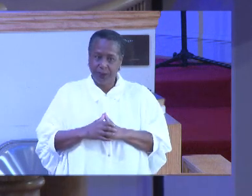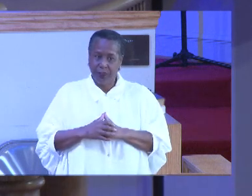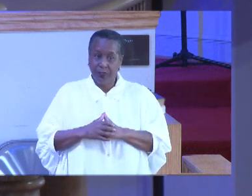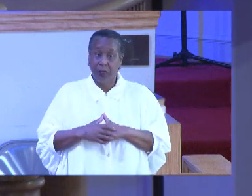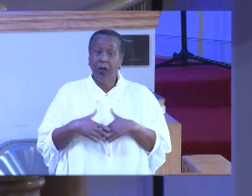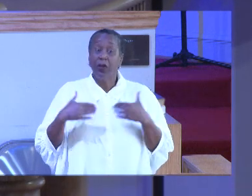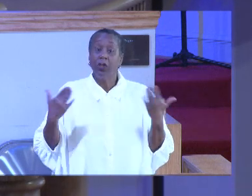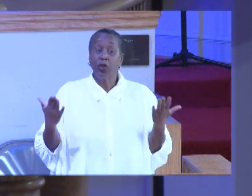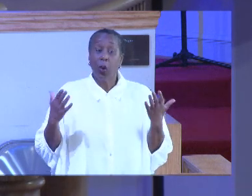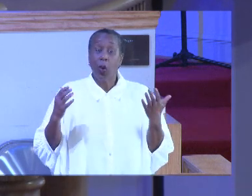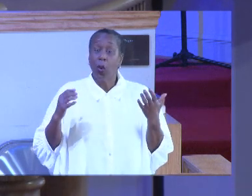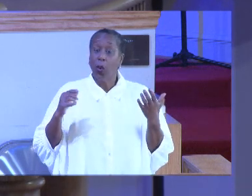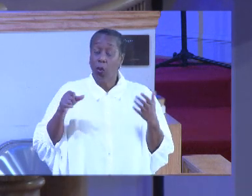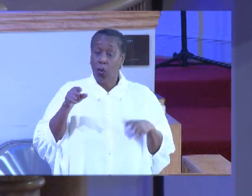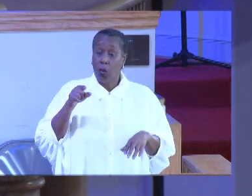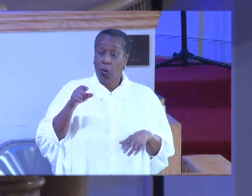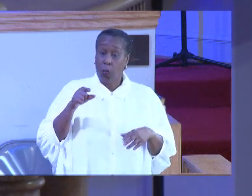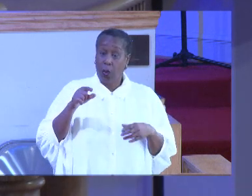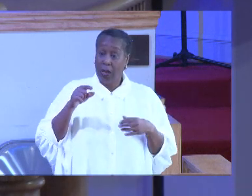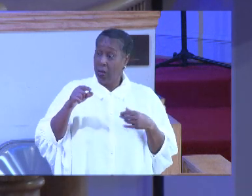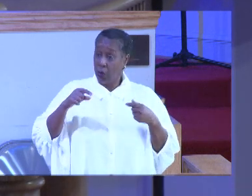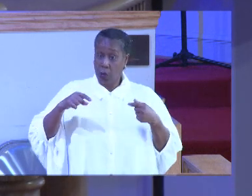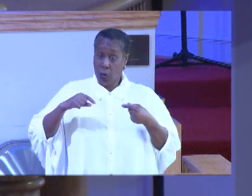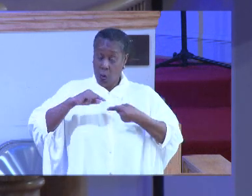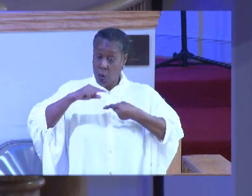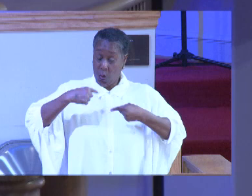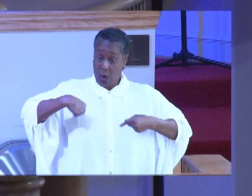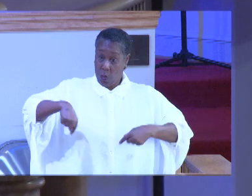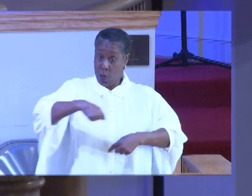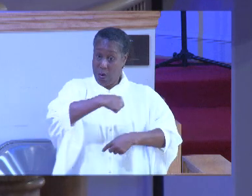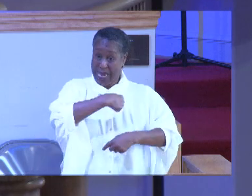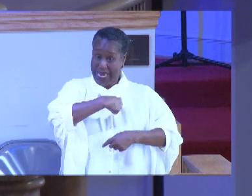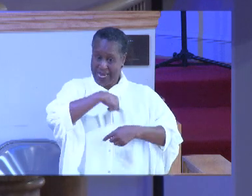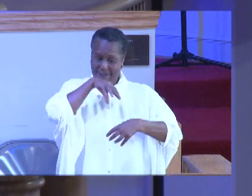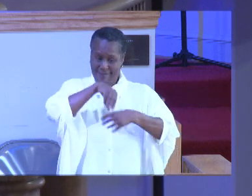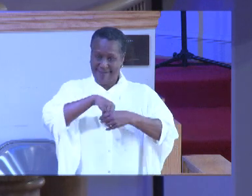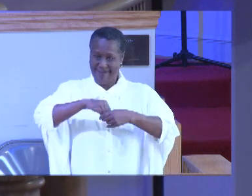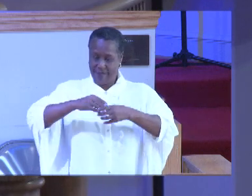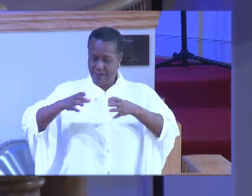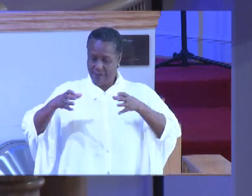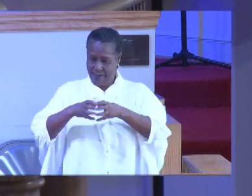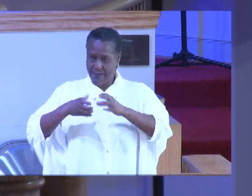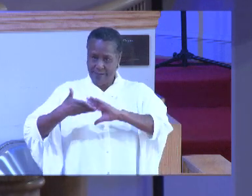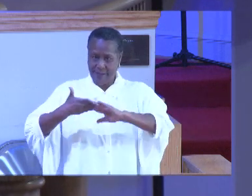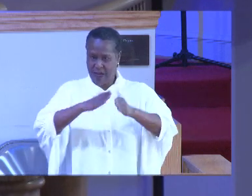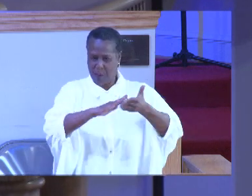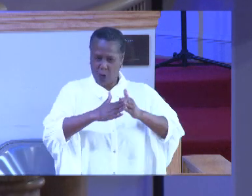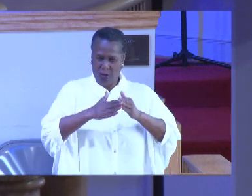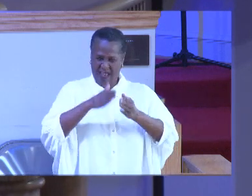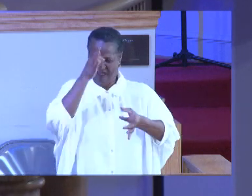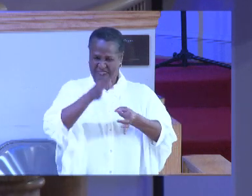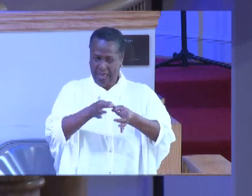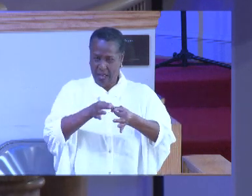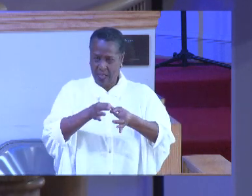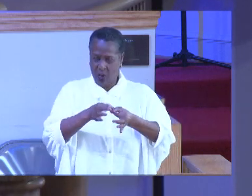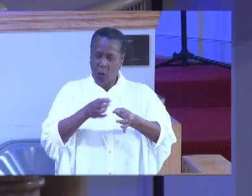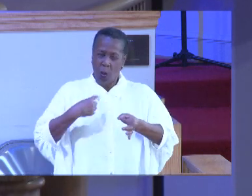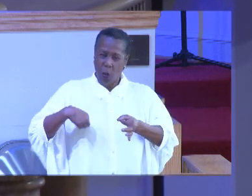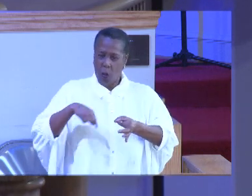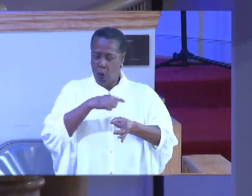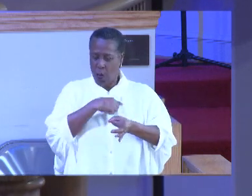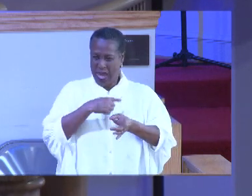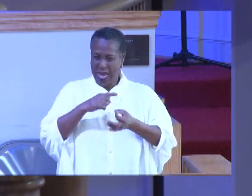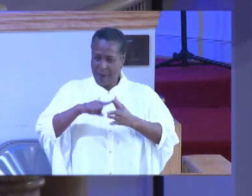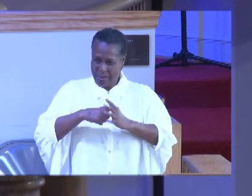So when we in the community of faith begin to consign